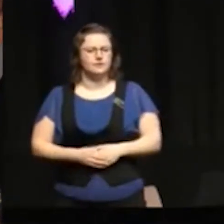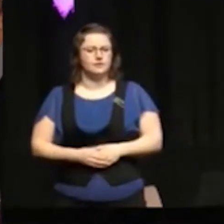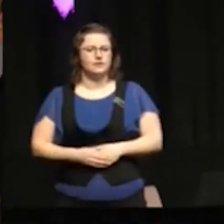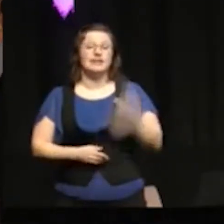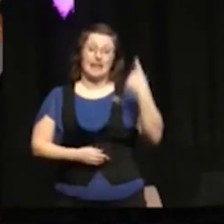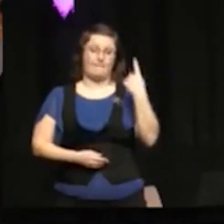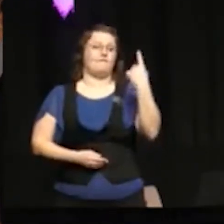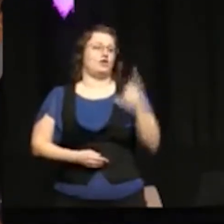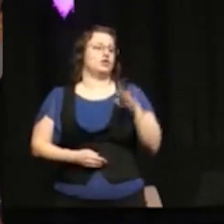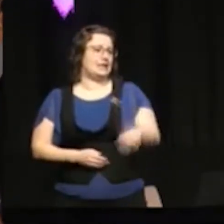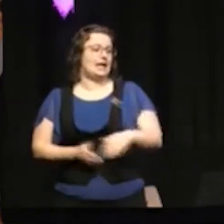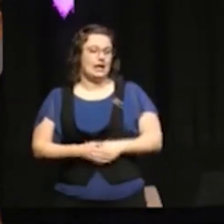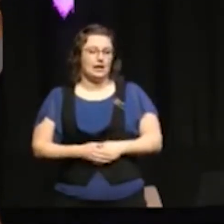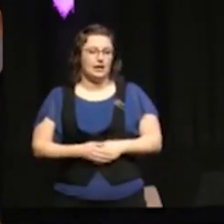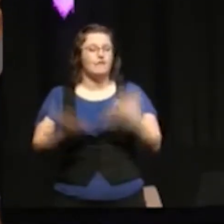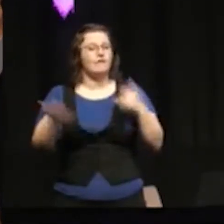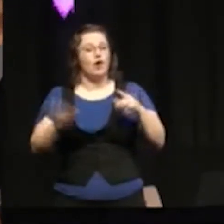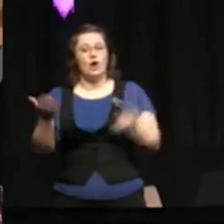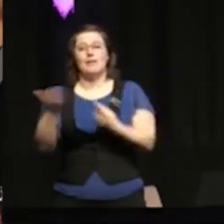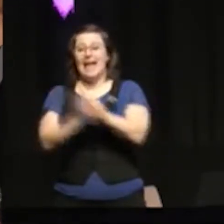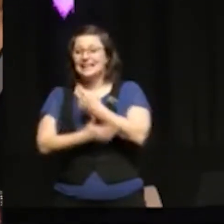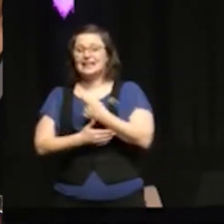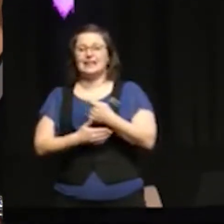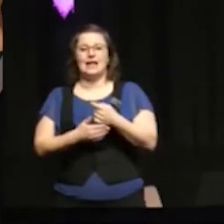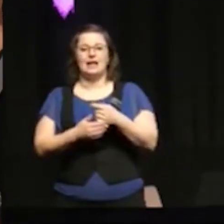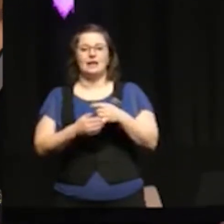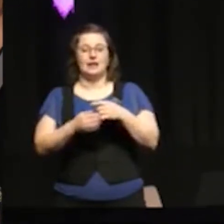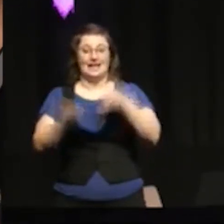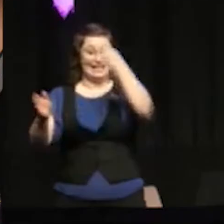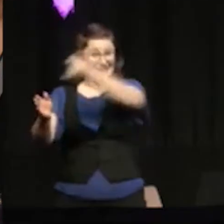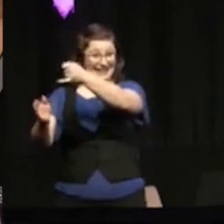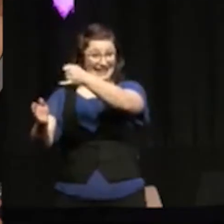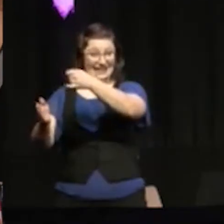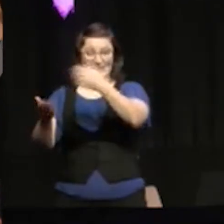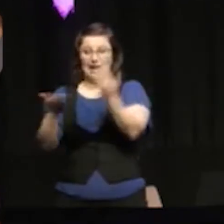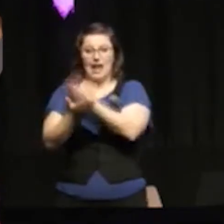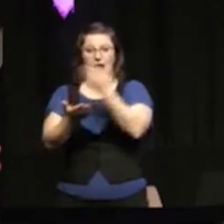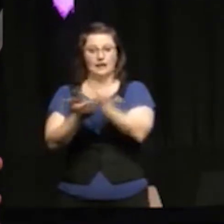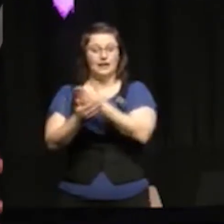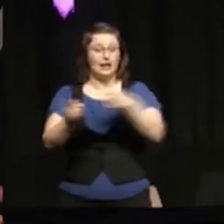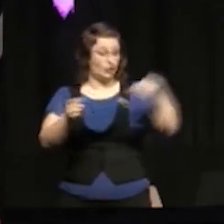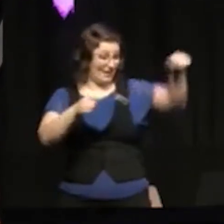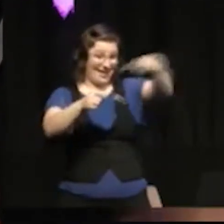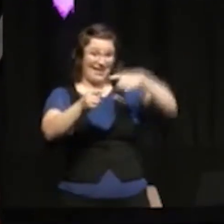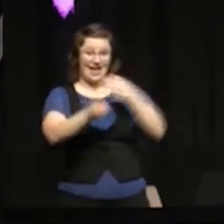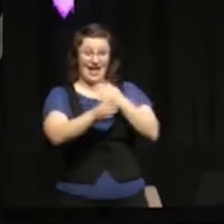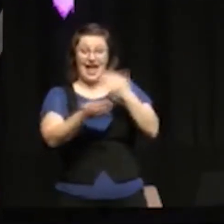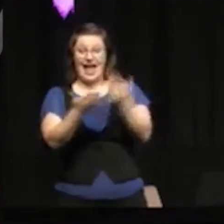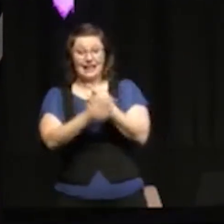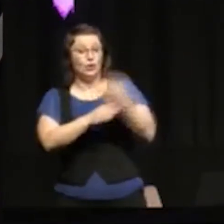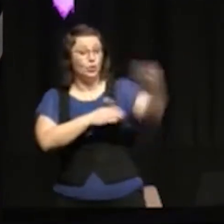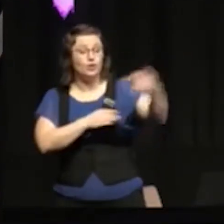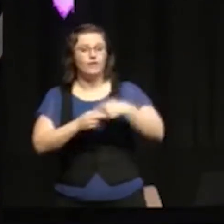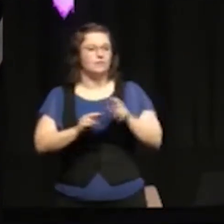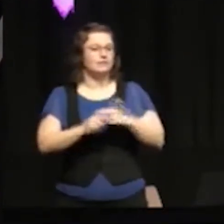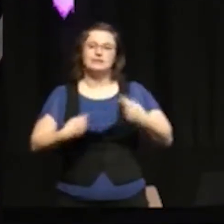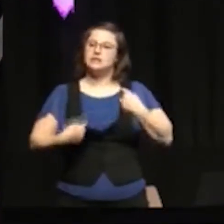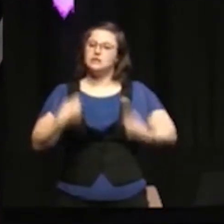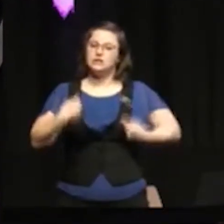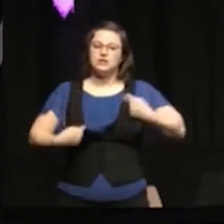change something. And this is very important, I think, because what is happening make us really inside very